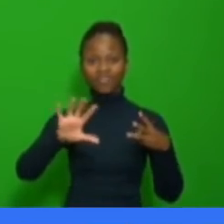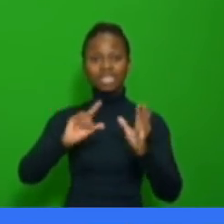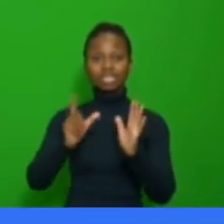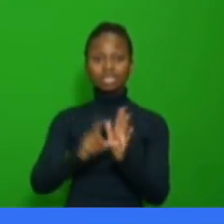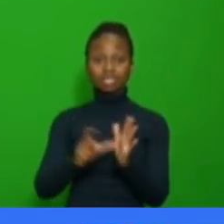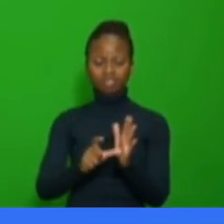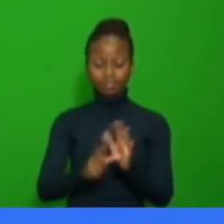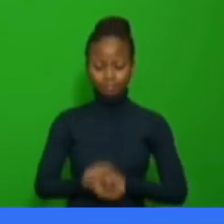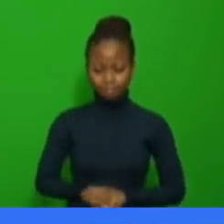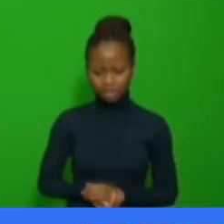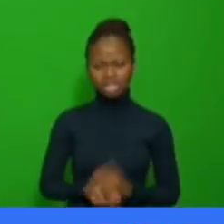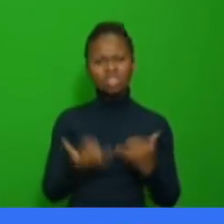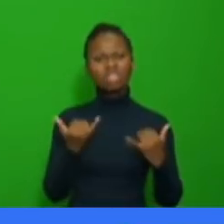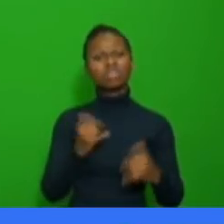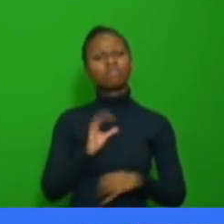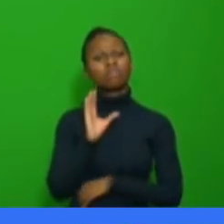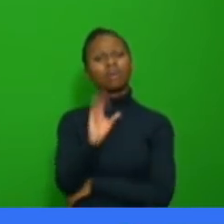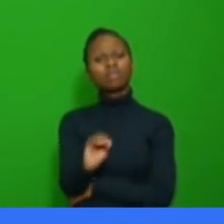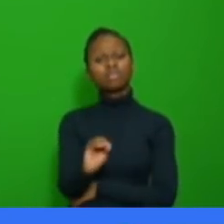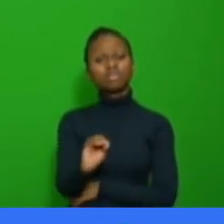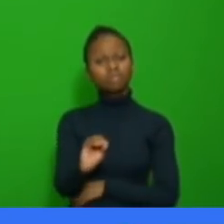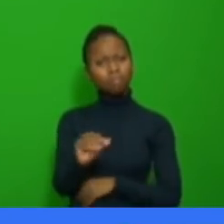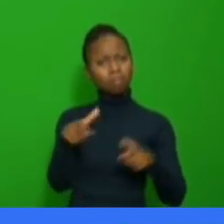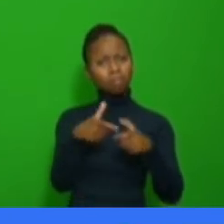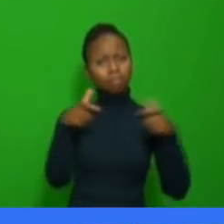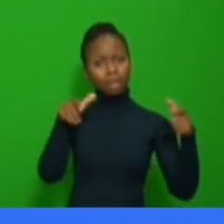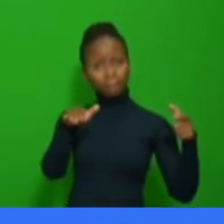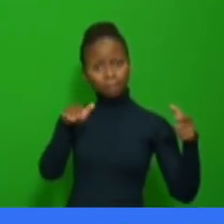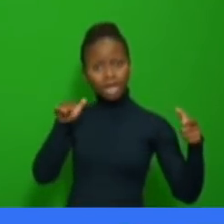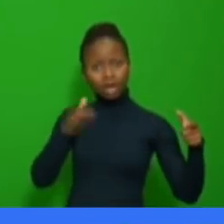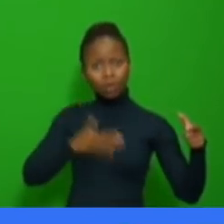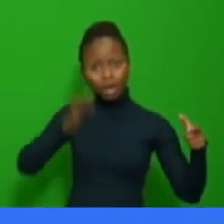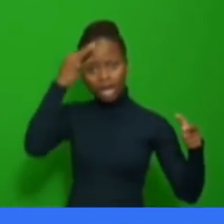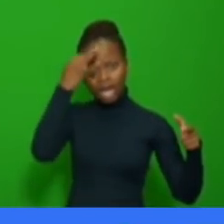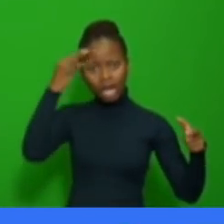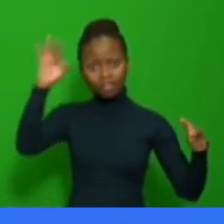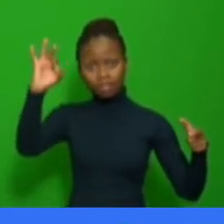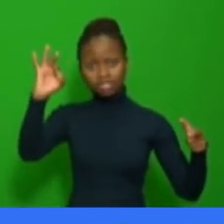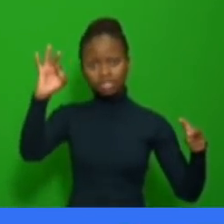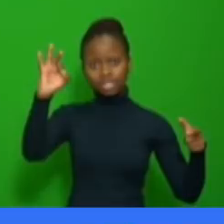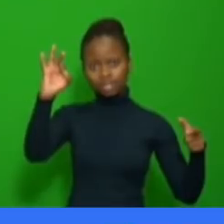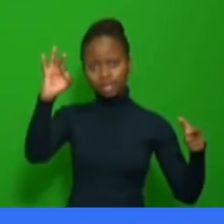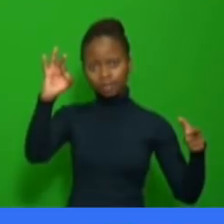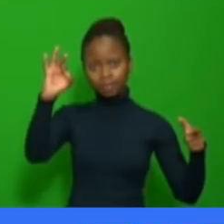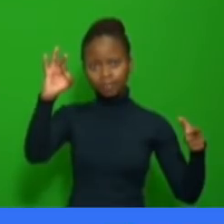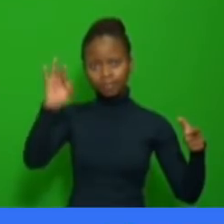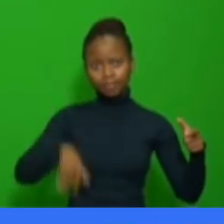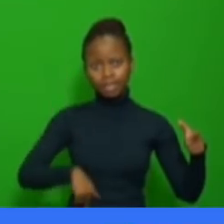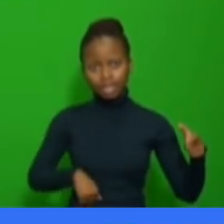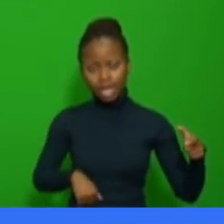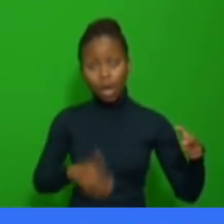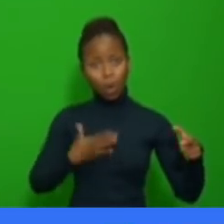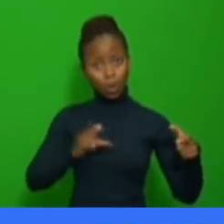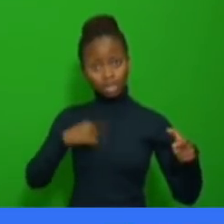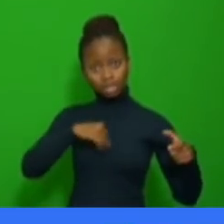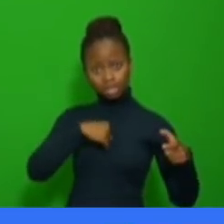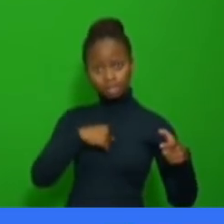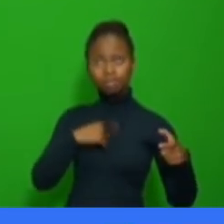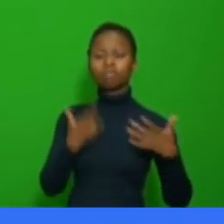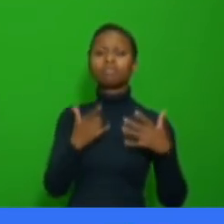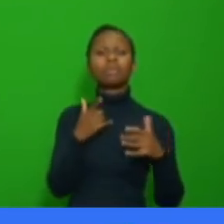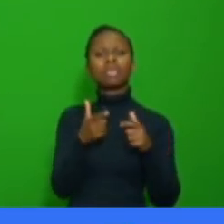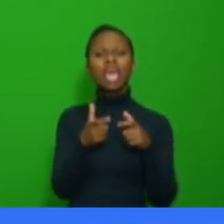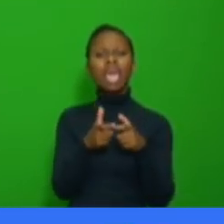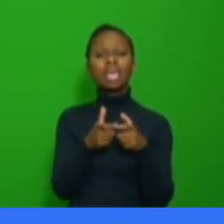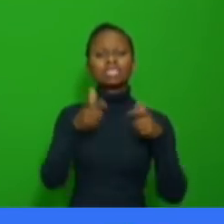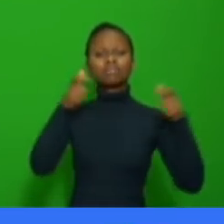is the Reserve Bank expecting government to adopt austerity measures, or do you see government adopting expansion measures going forward,